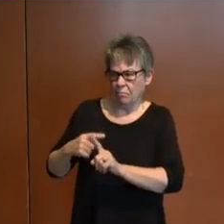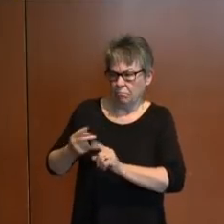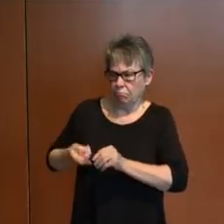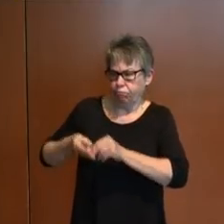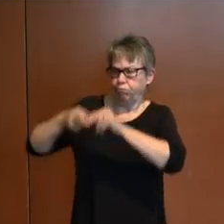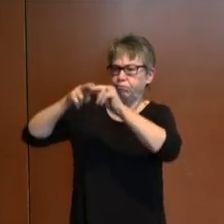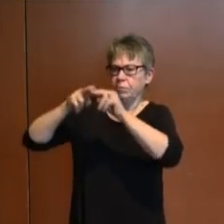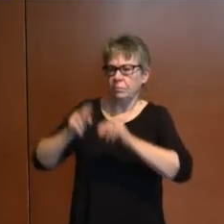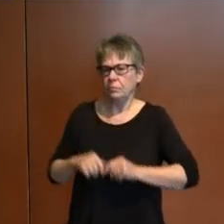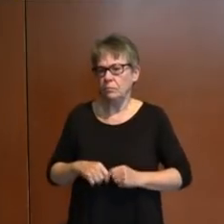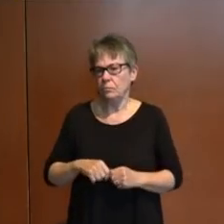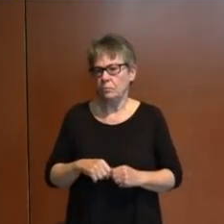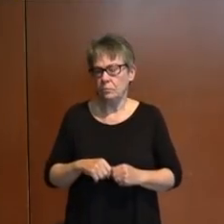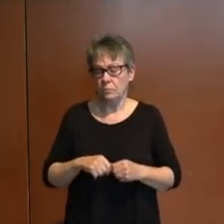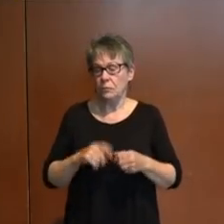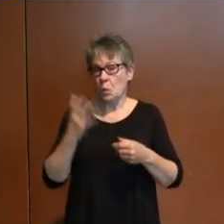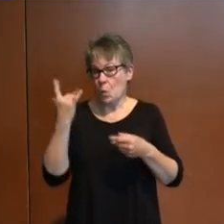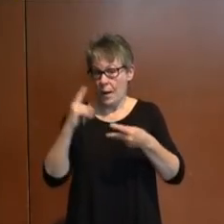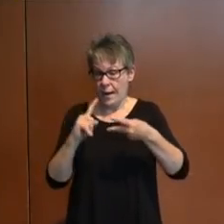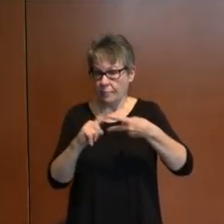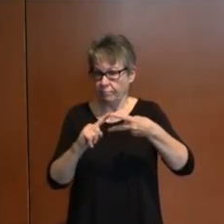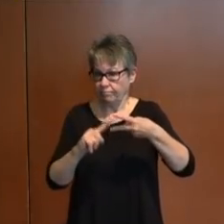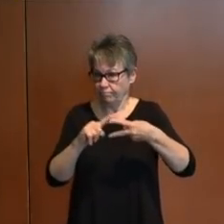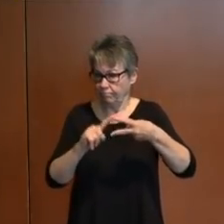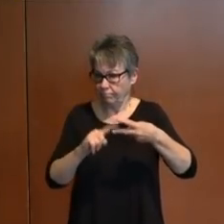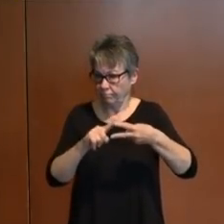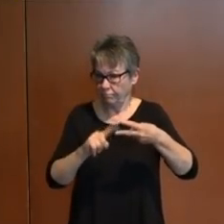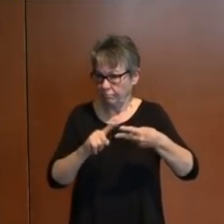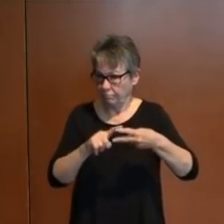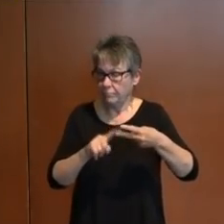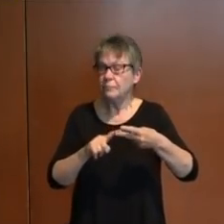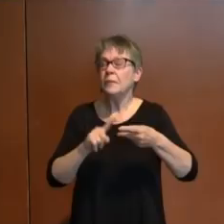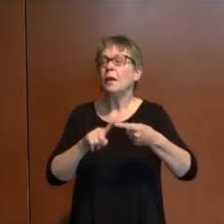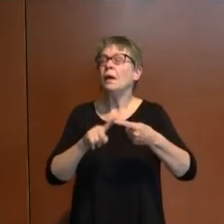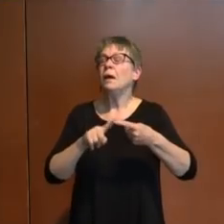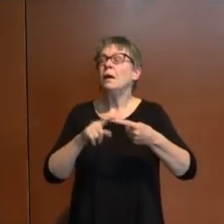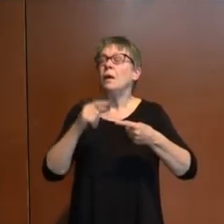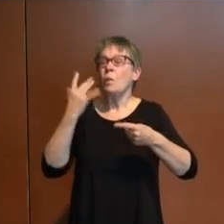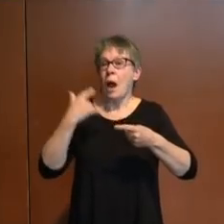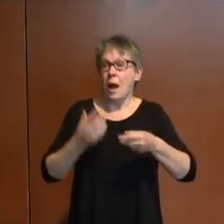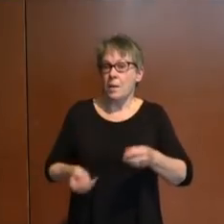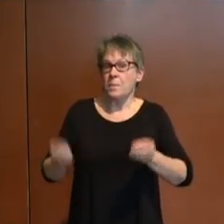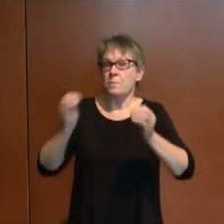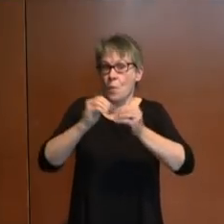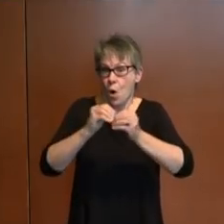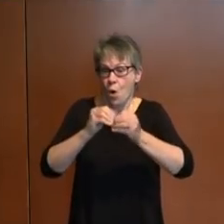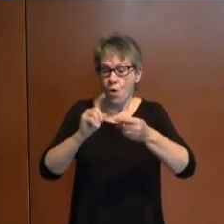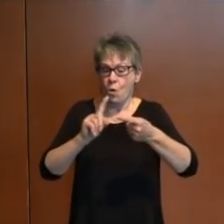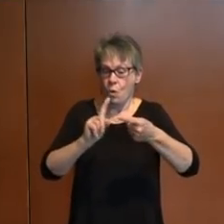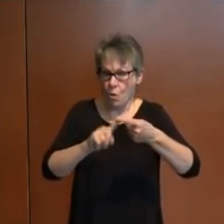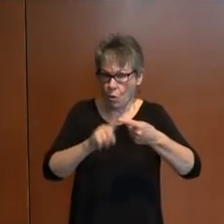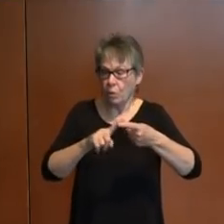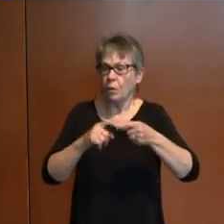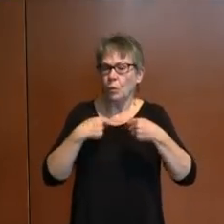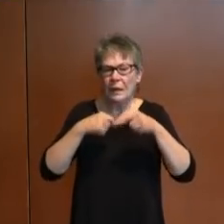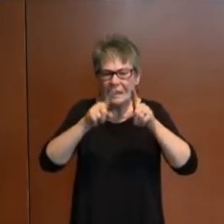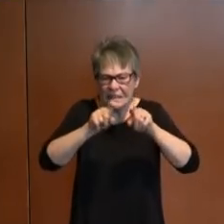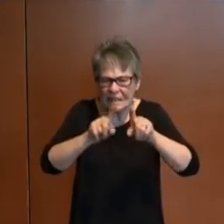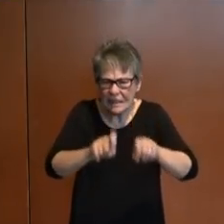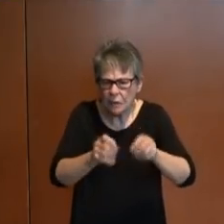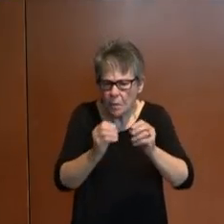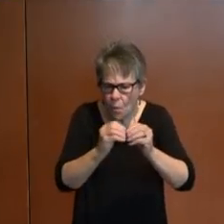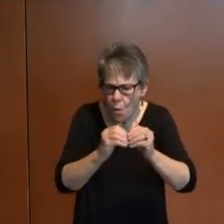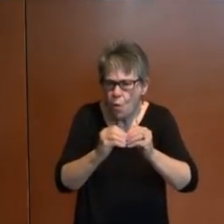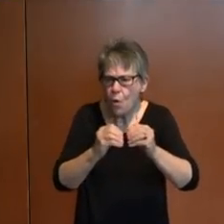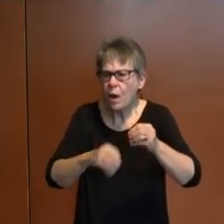that we've opened our testing regimes up and down the state dramatically. Weequahic Park, for instance, opened today in Essex